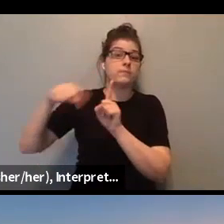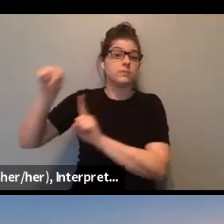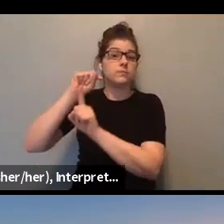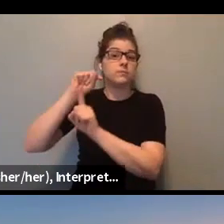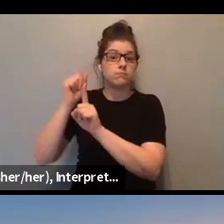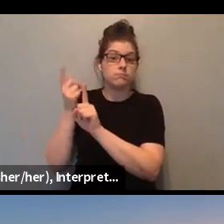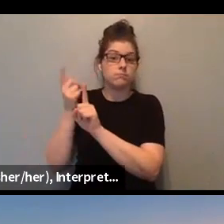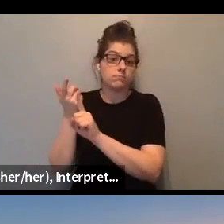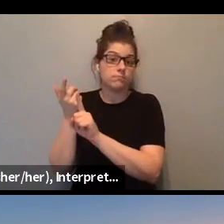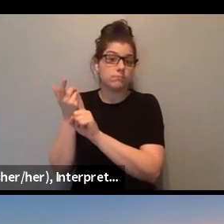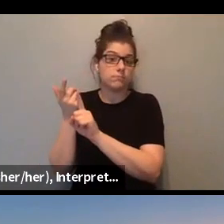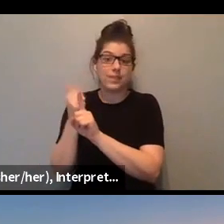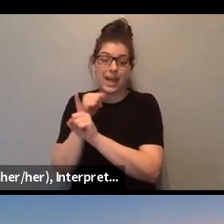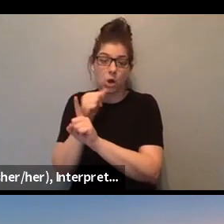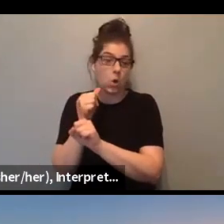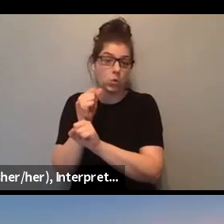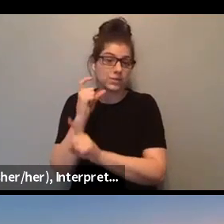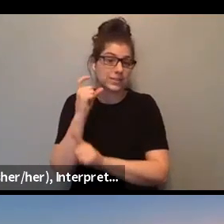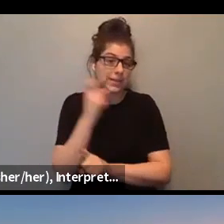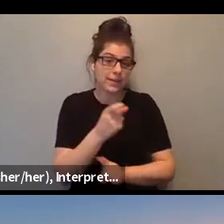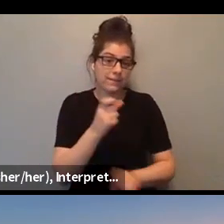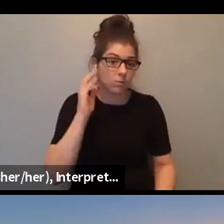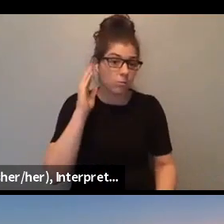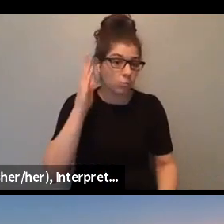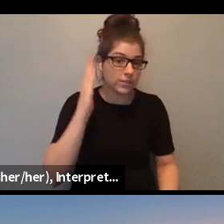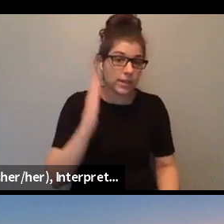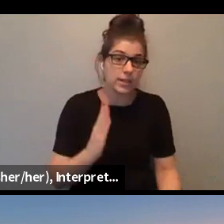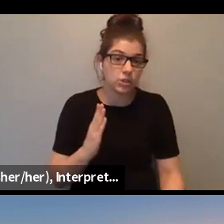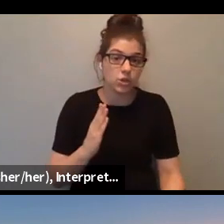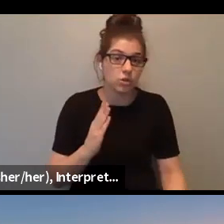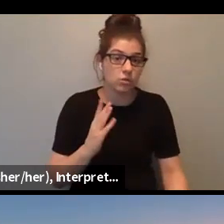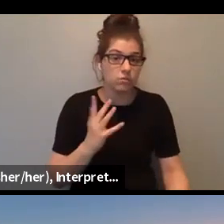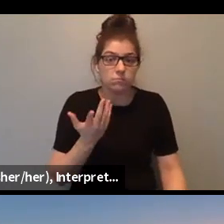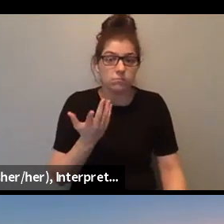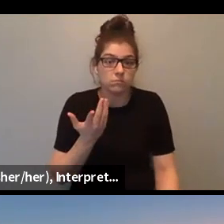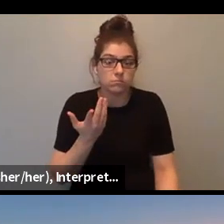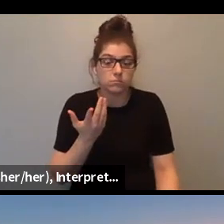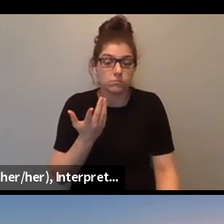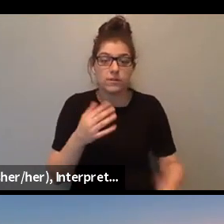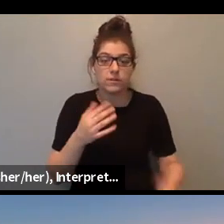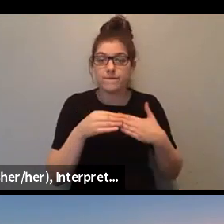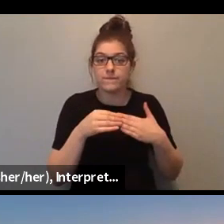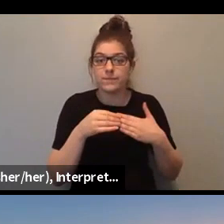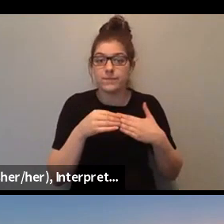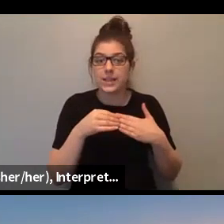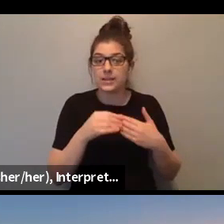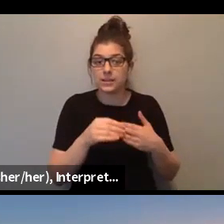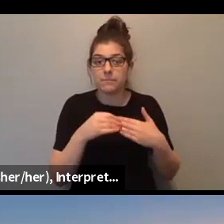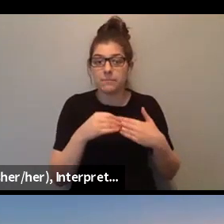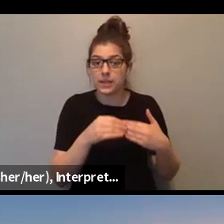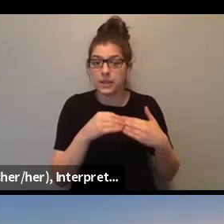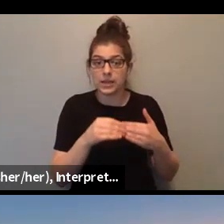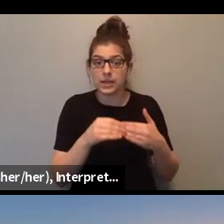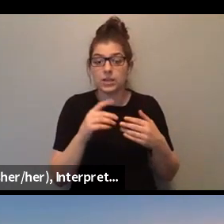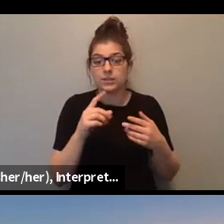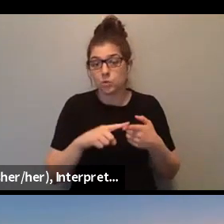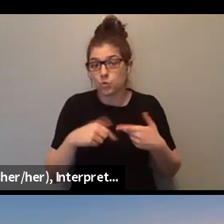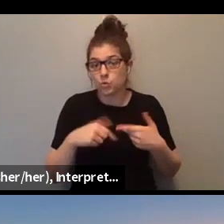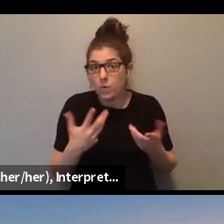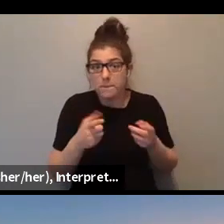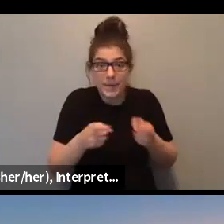the presenter the leeway to manage their own